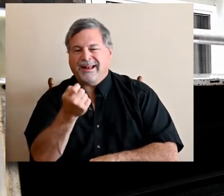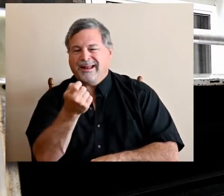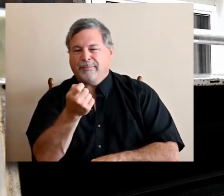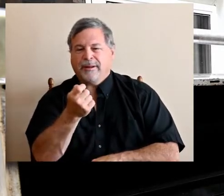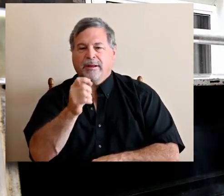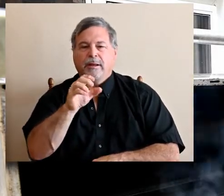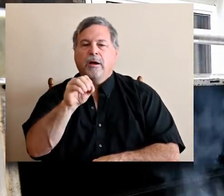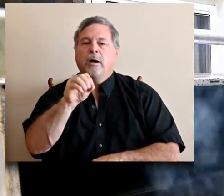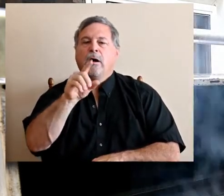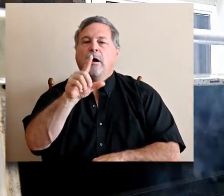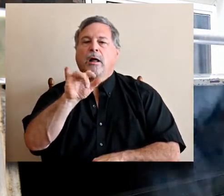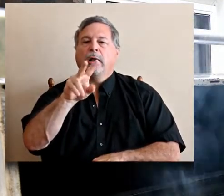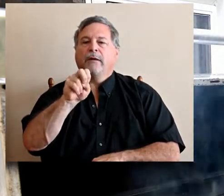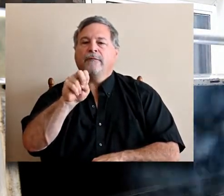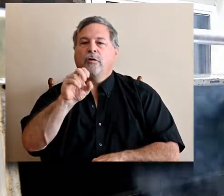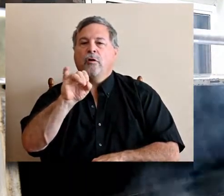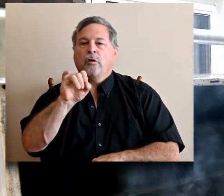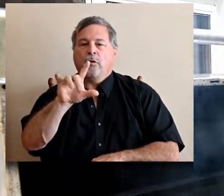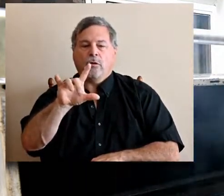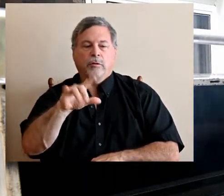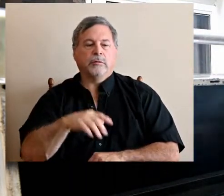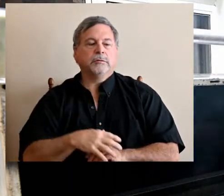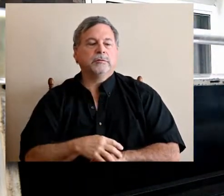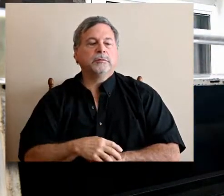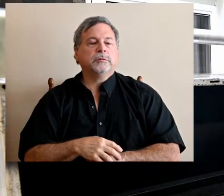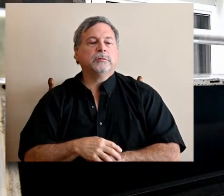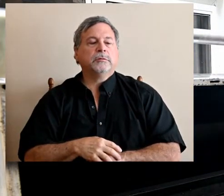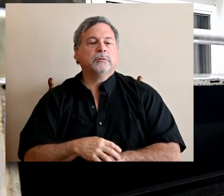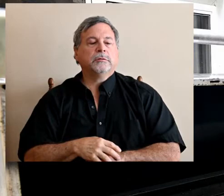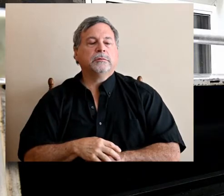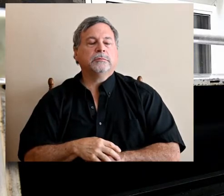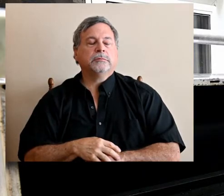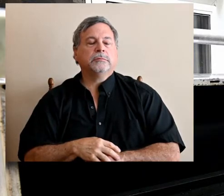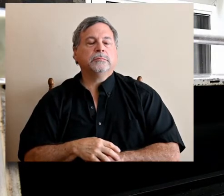A little bit of fresh olive oil.